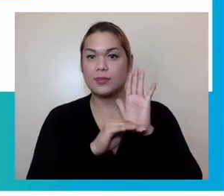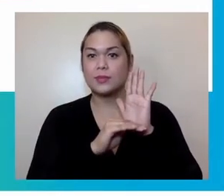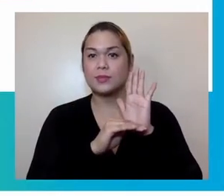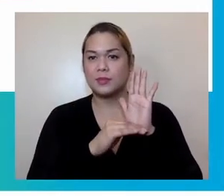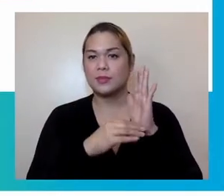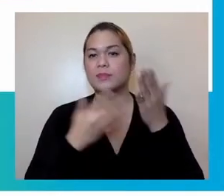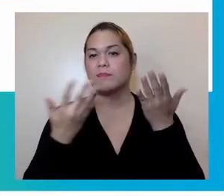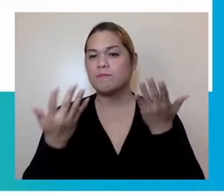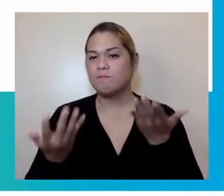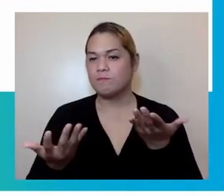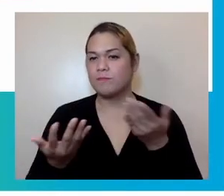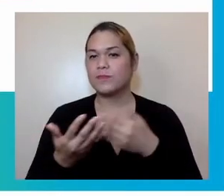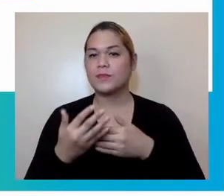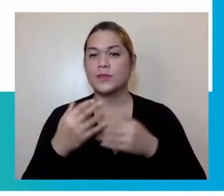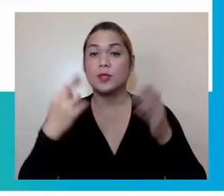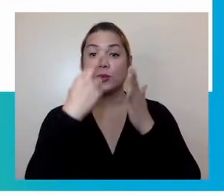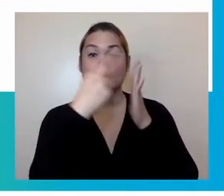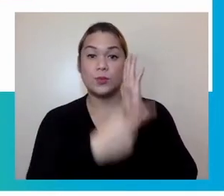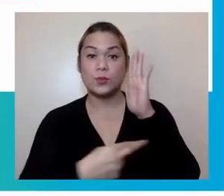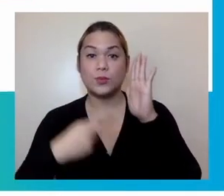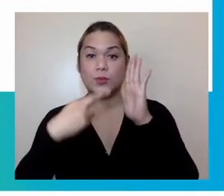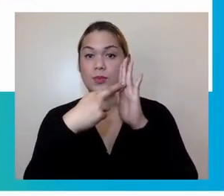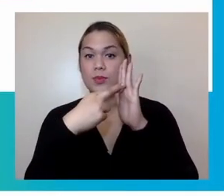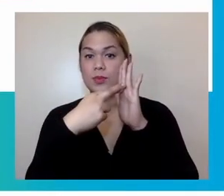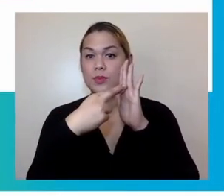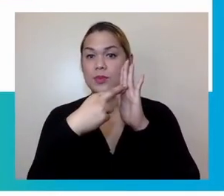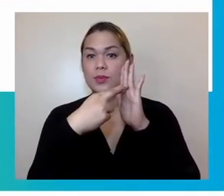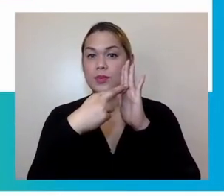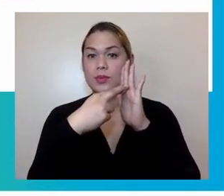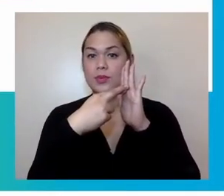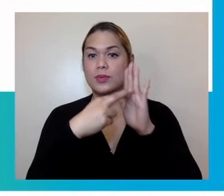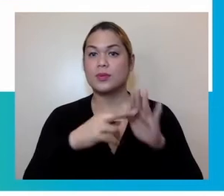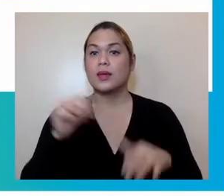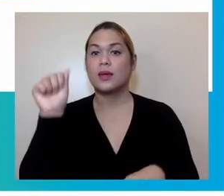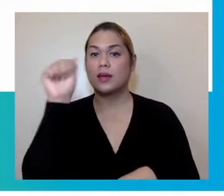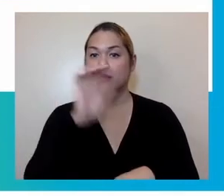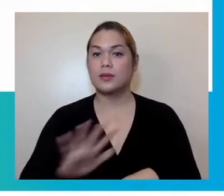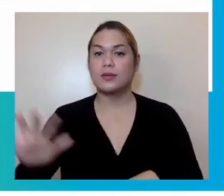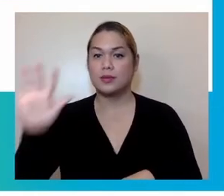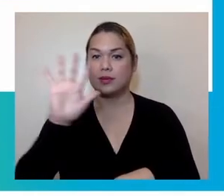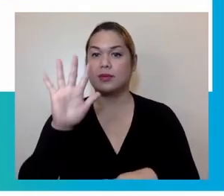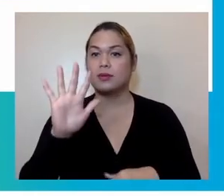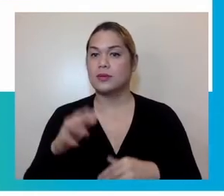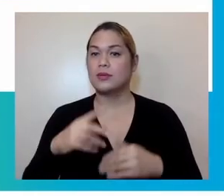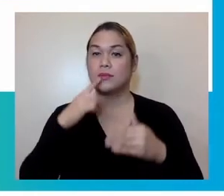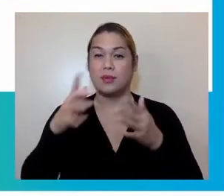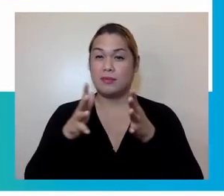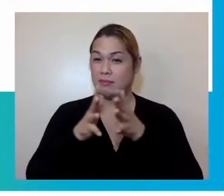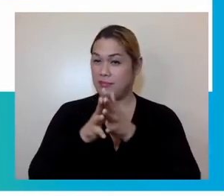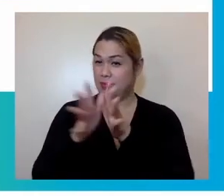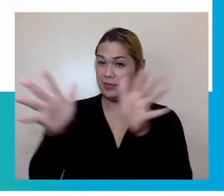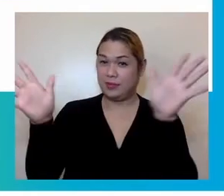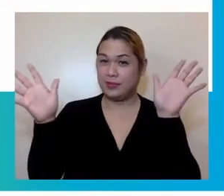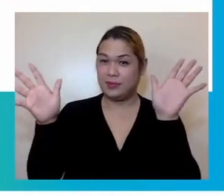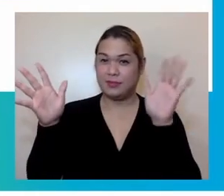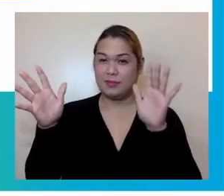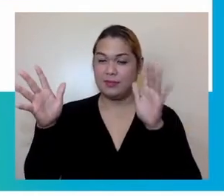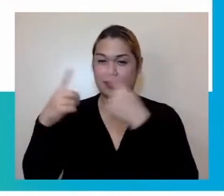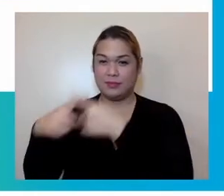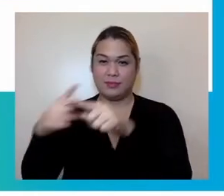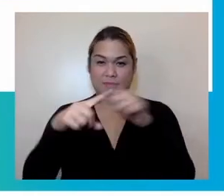sector. Everyone knows it's a very large sector, and ADB's means are just